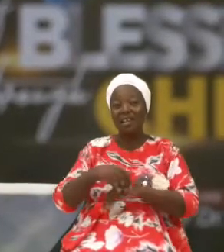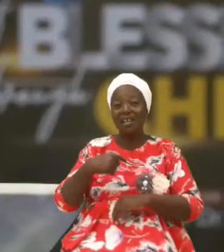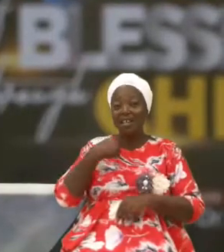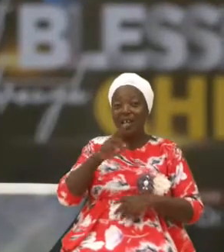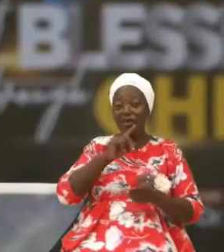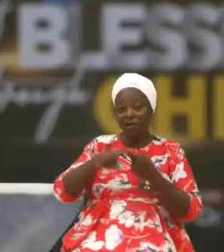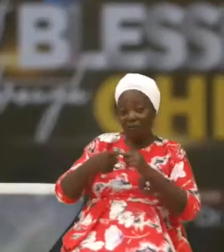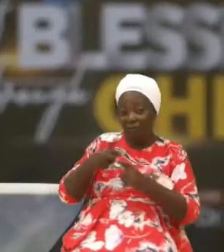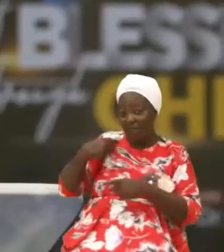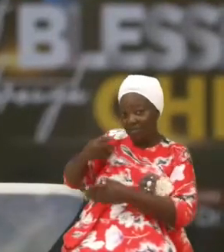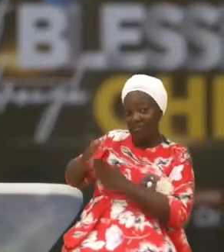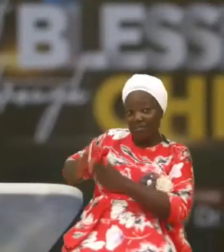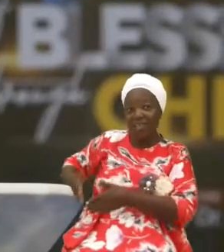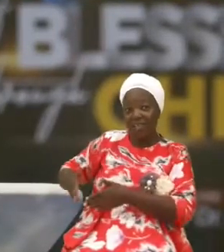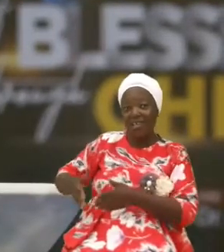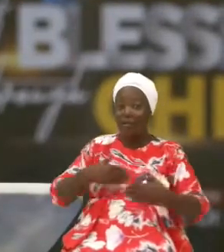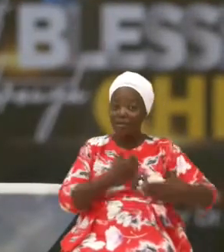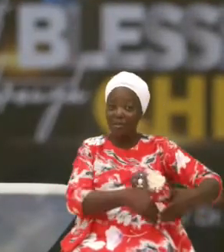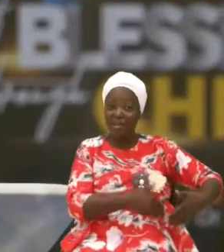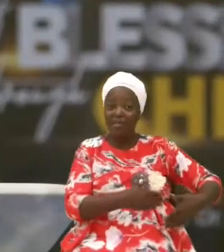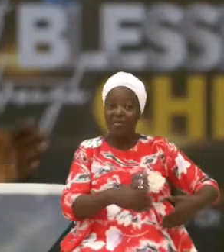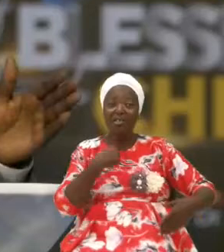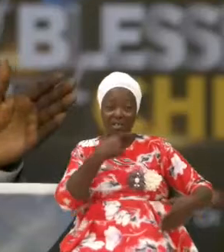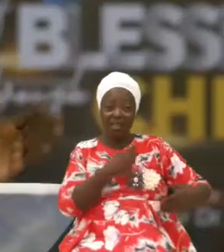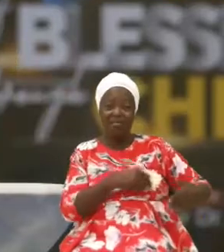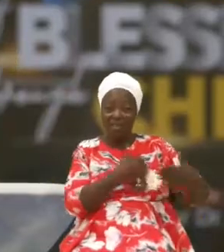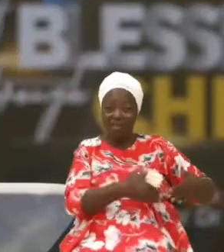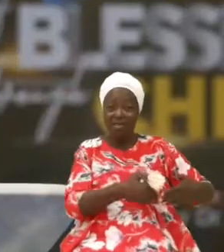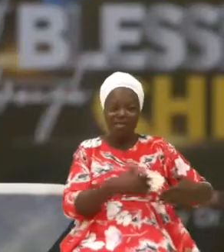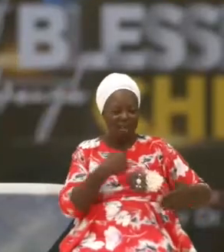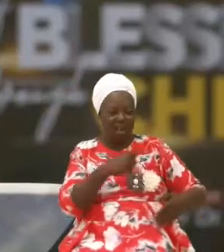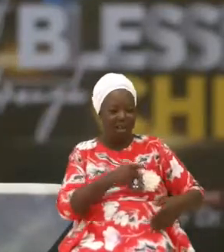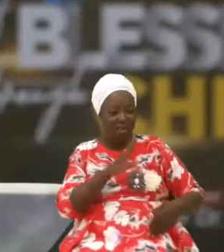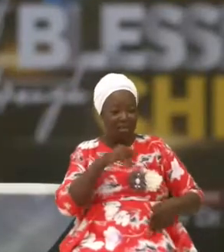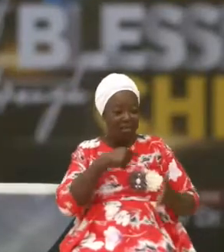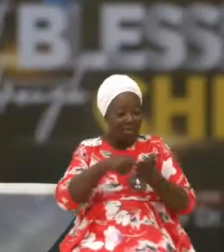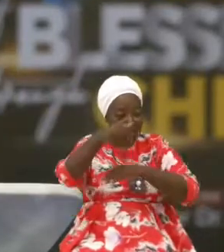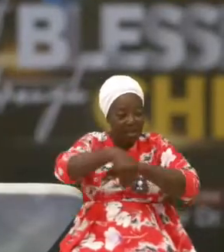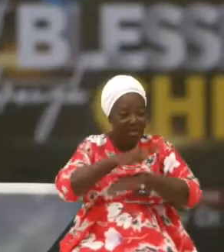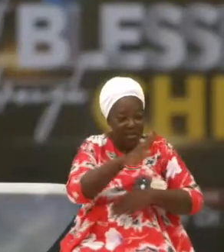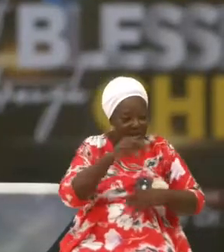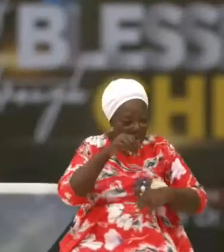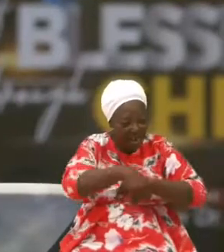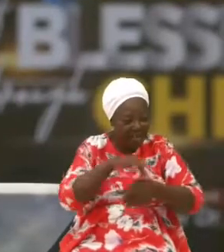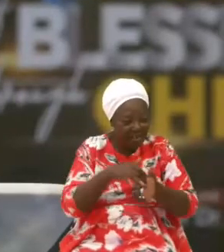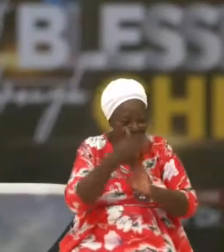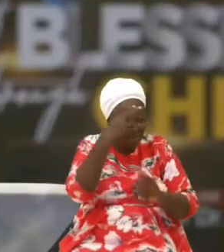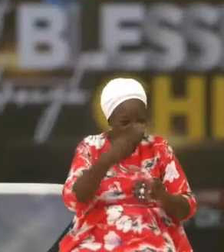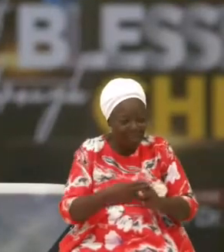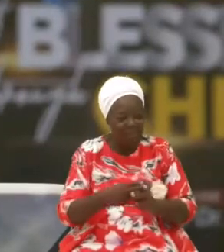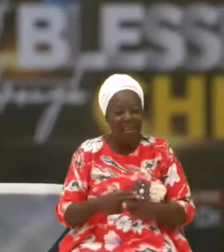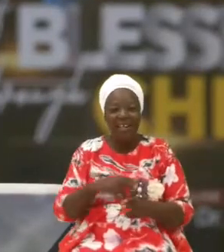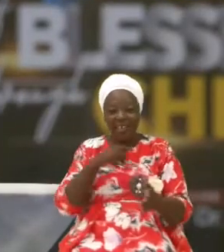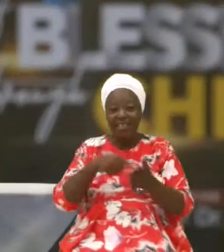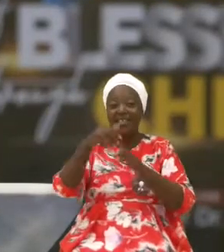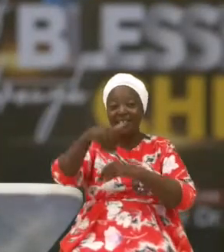my night. Tell the person next to you, tonight is your night.